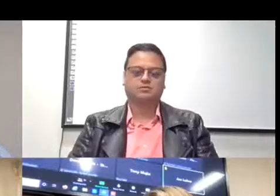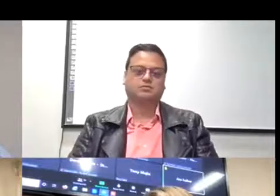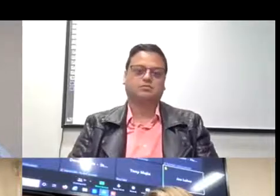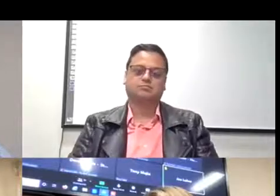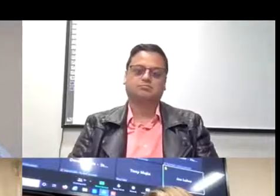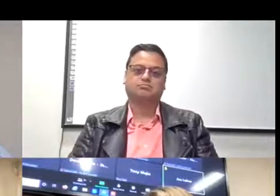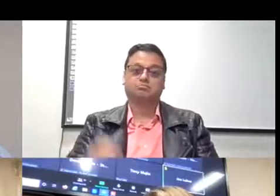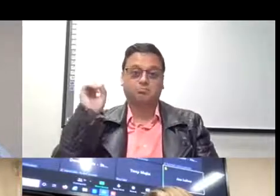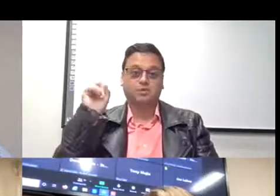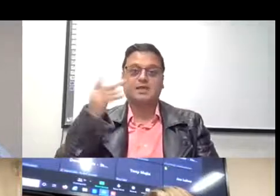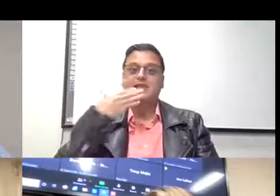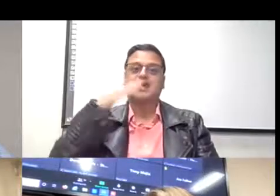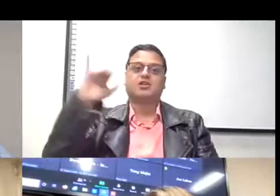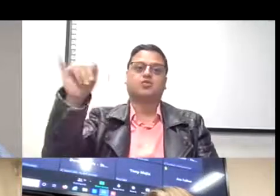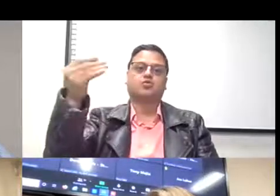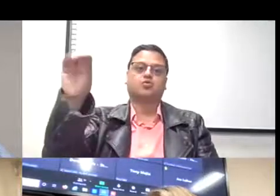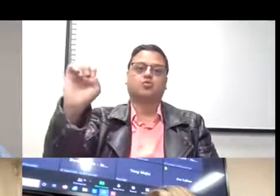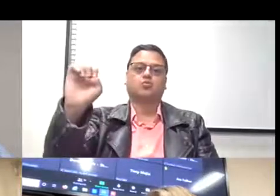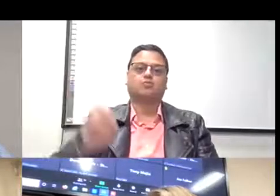Okay, thank you, Joe.